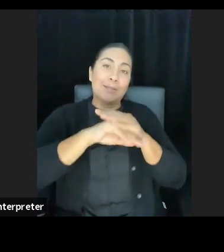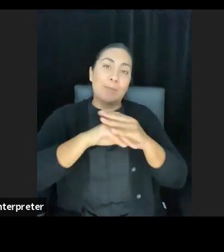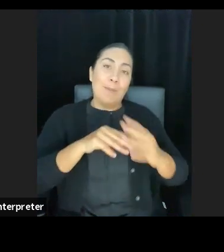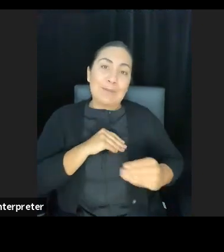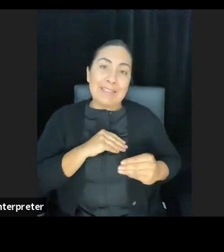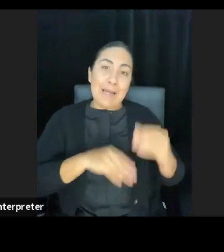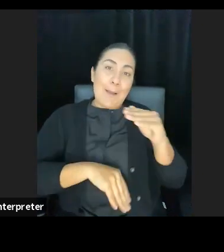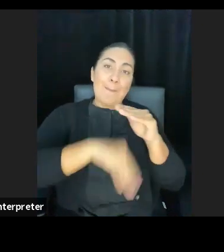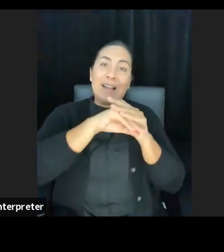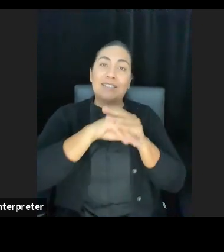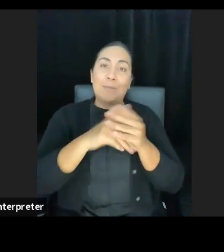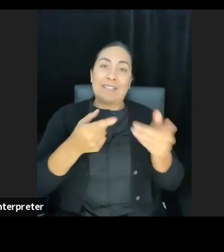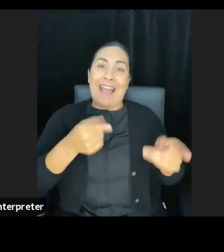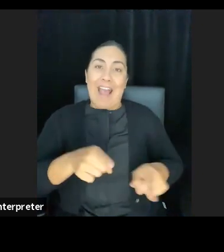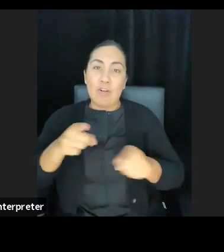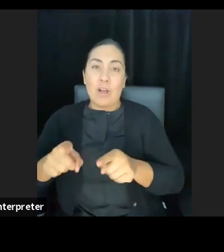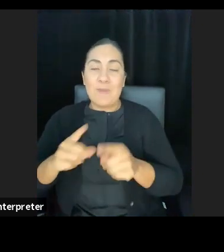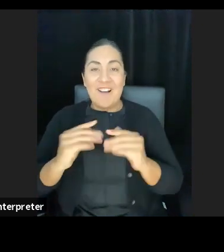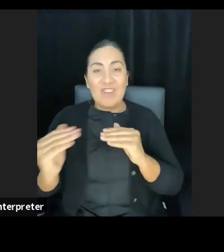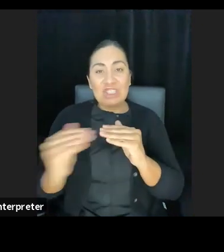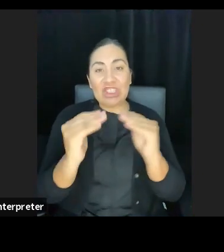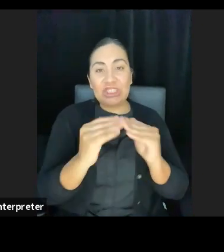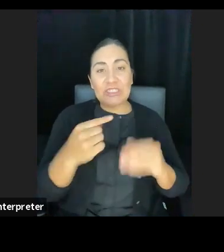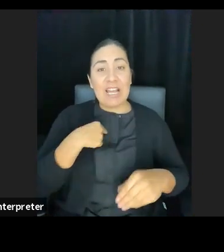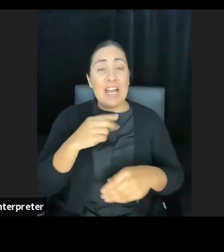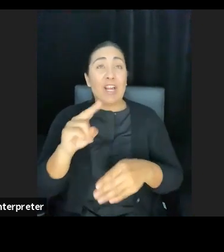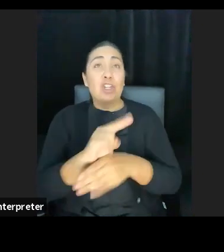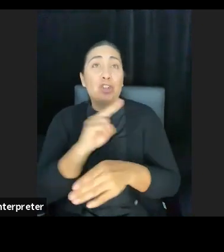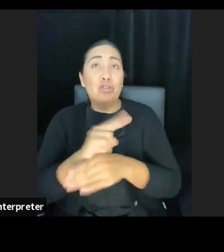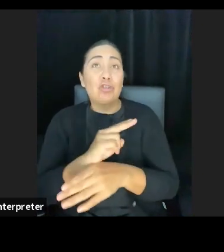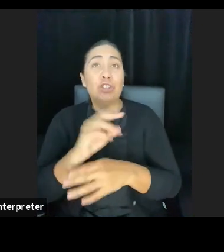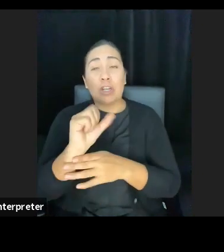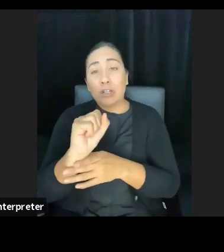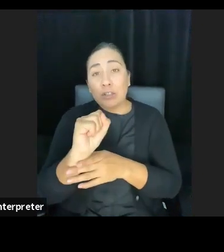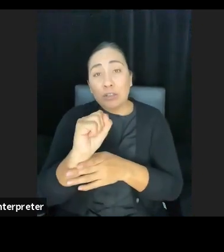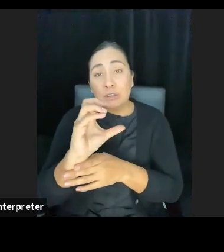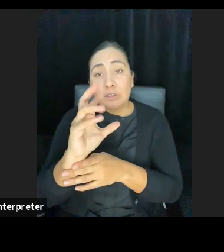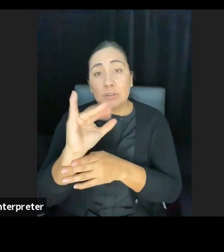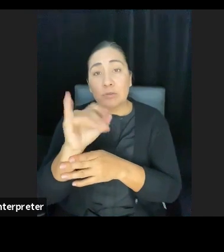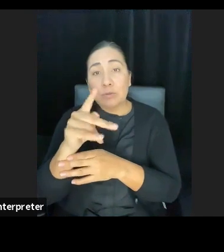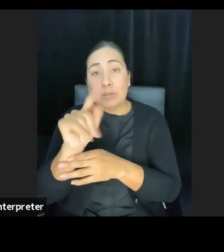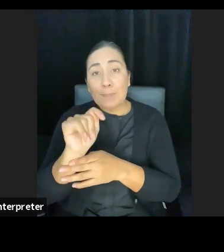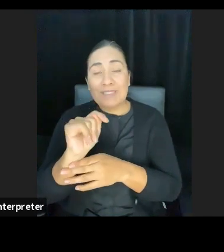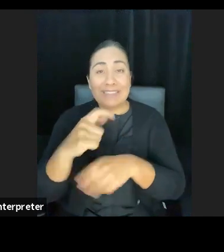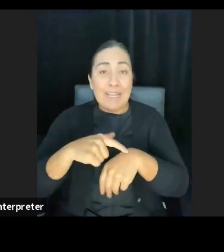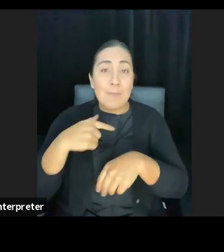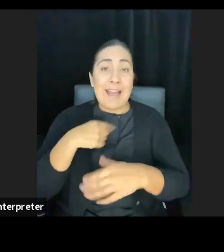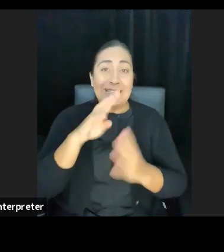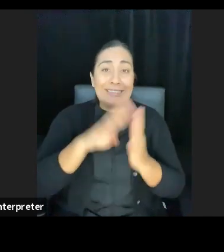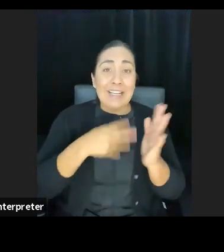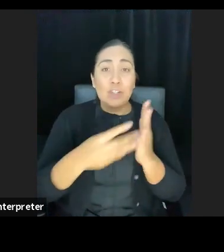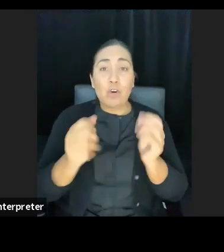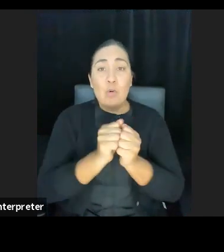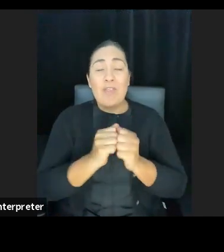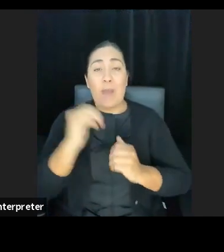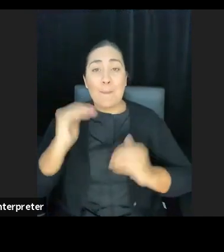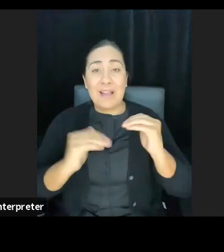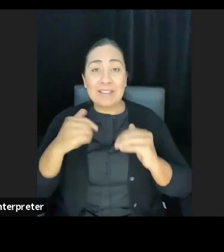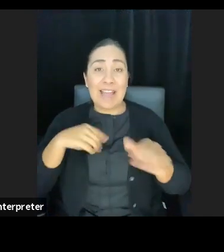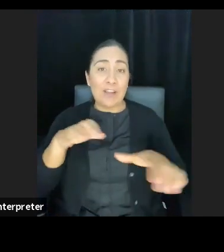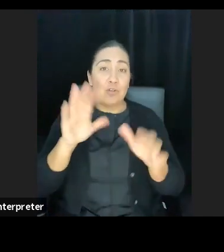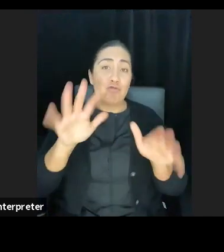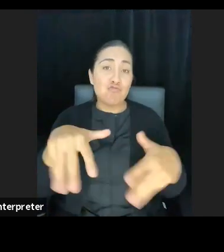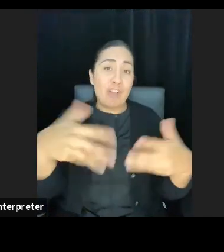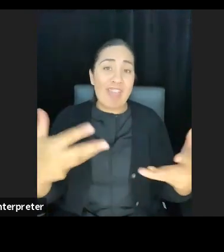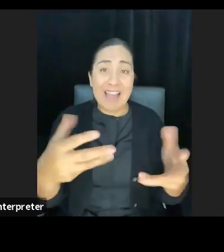I use crip time. I schedule with intention and balance. I do relaxed meetings. You know how you have